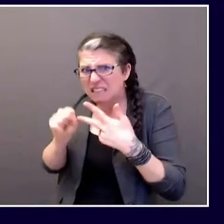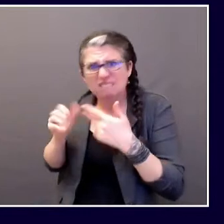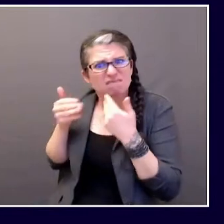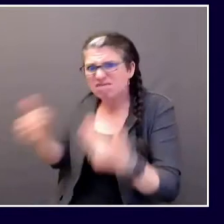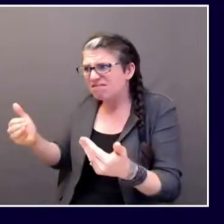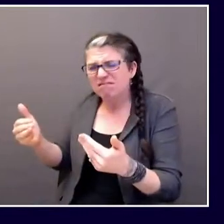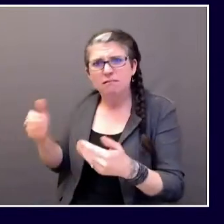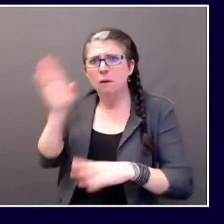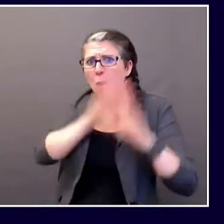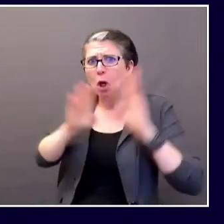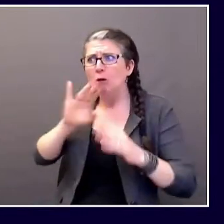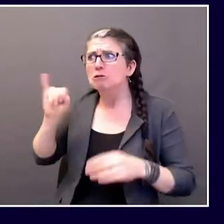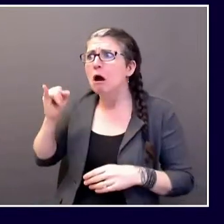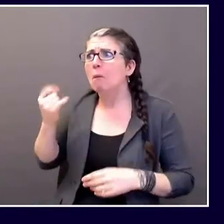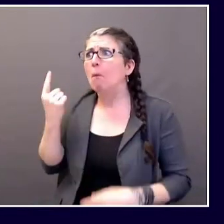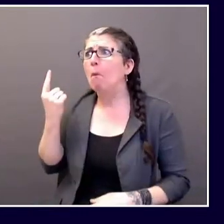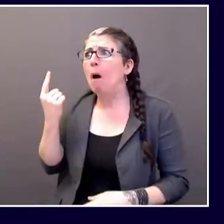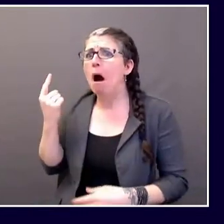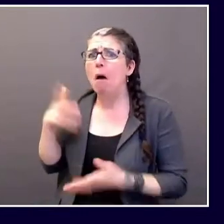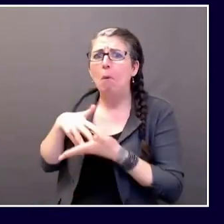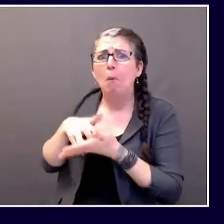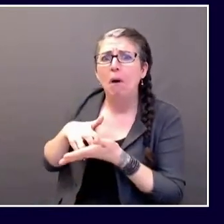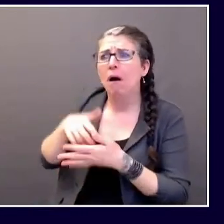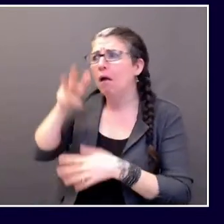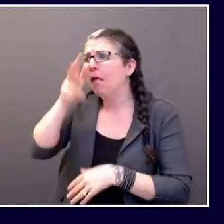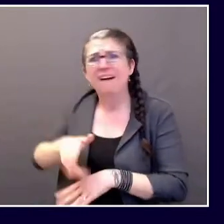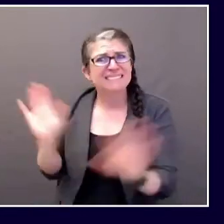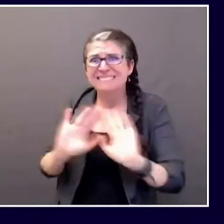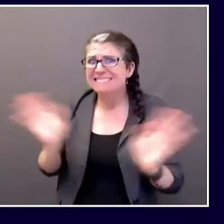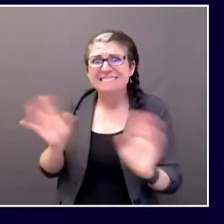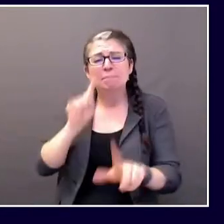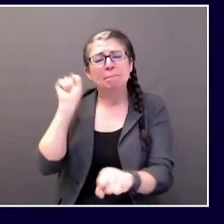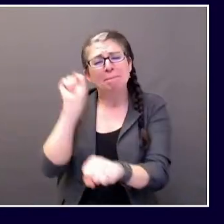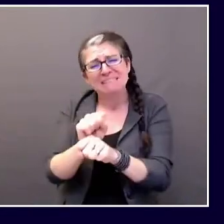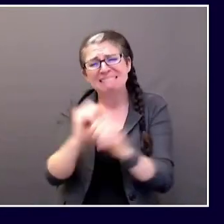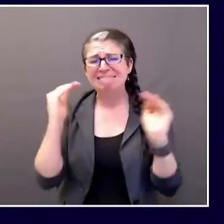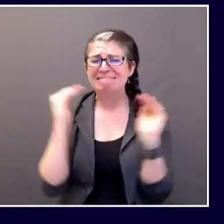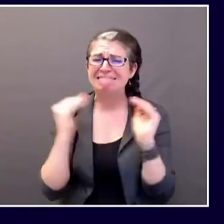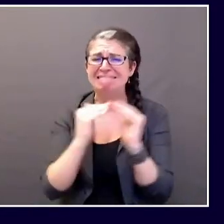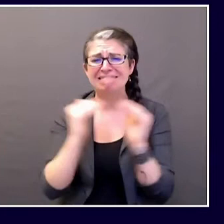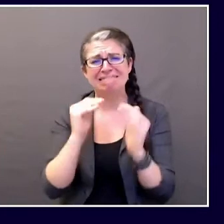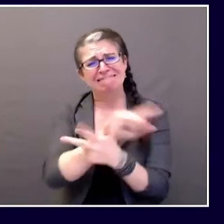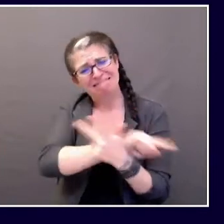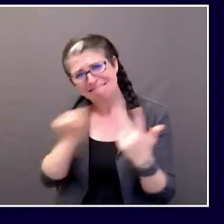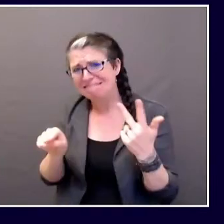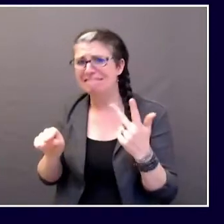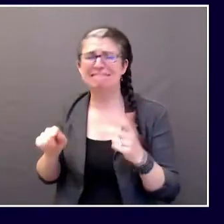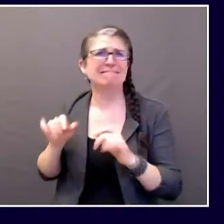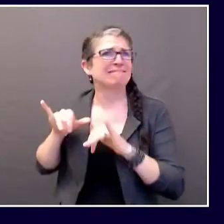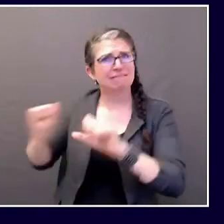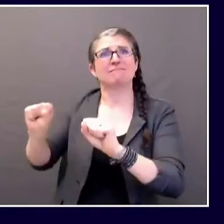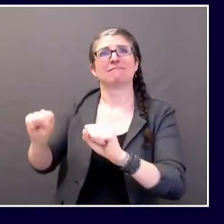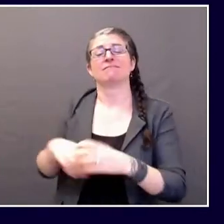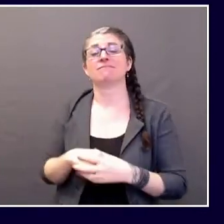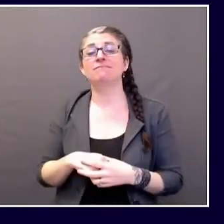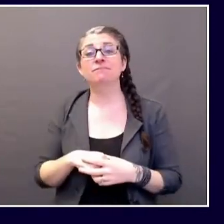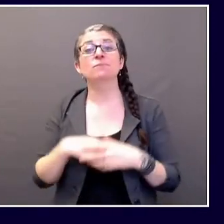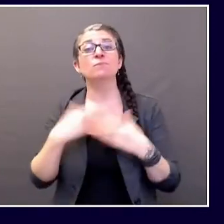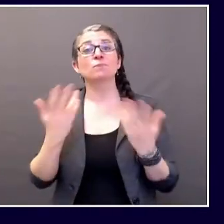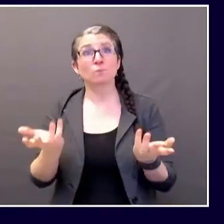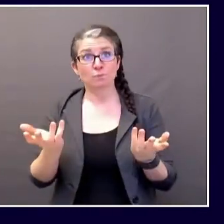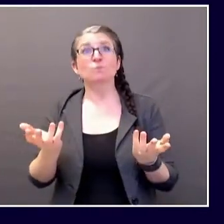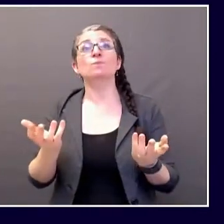are racing to vaccinate as many people as we can across the state, across the country. The J&J vaccine